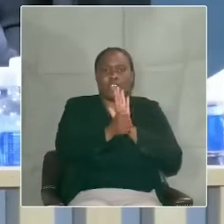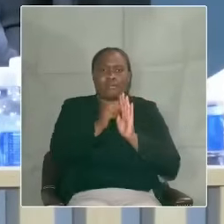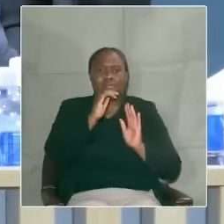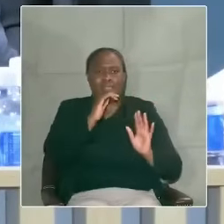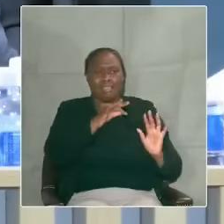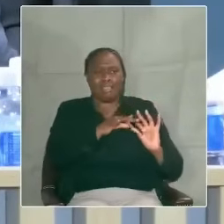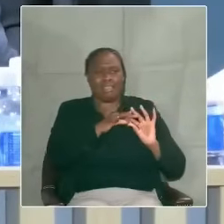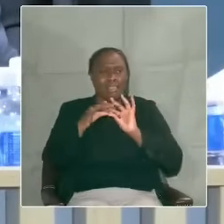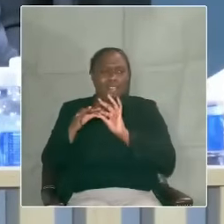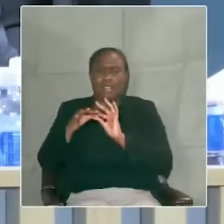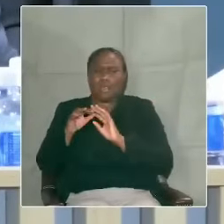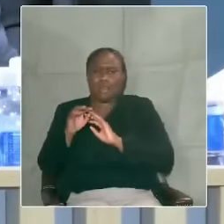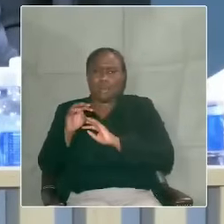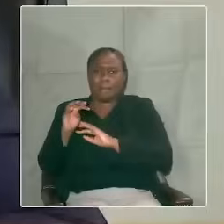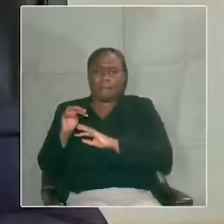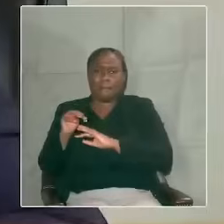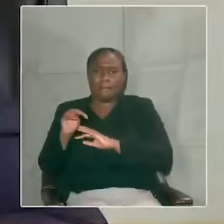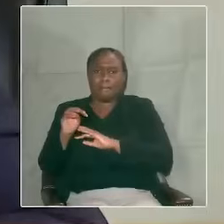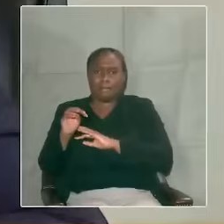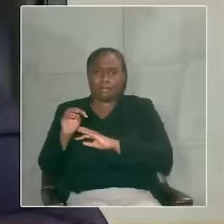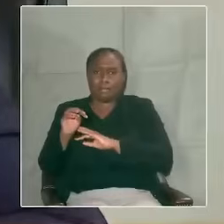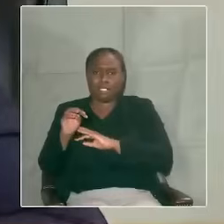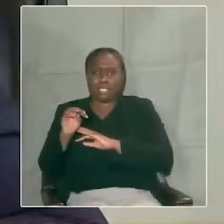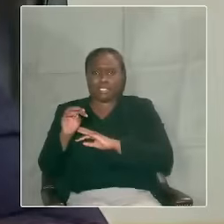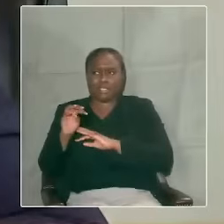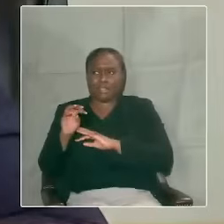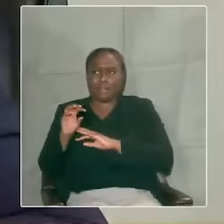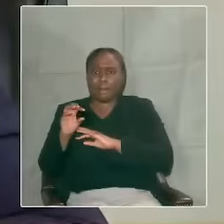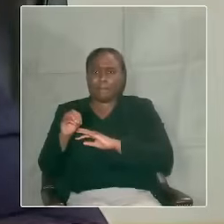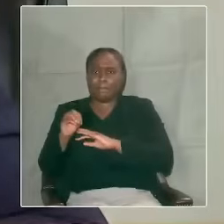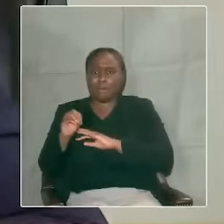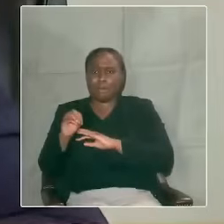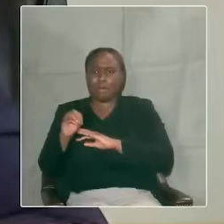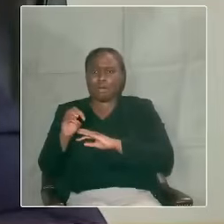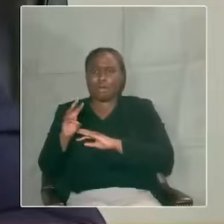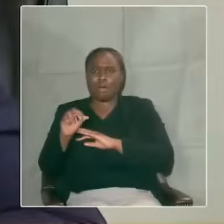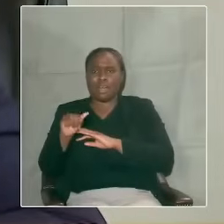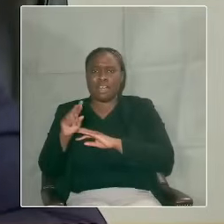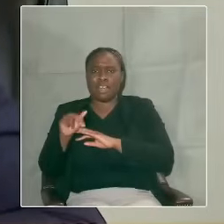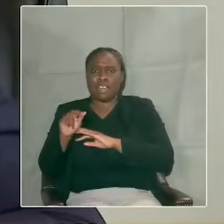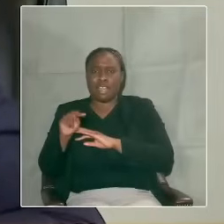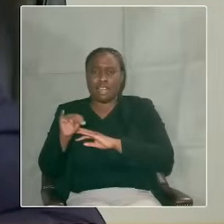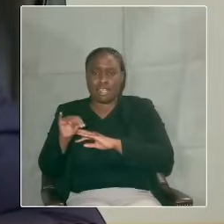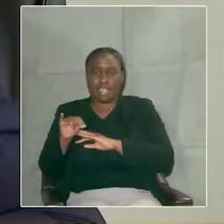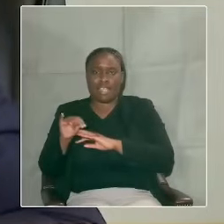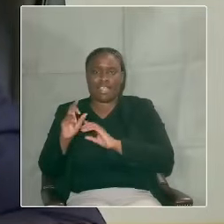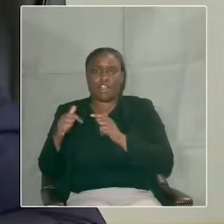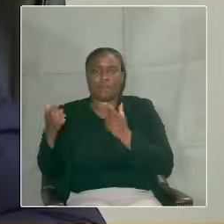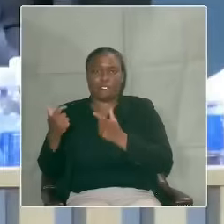relationship between Moerane Commission and the establishment of the team because the team was already there.